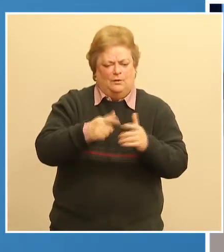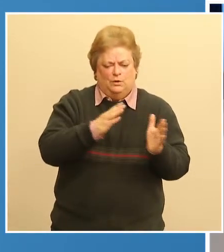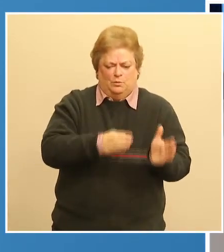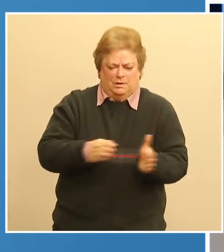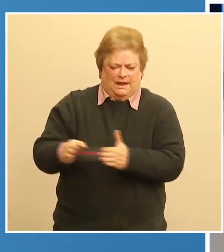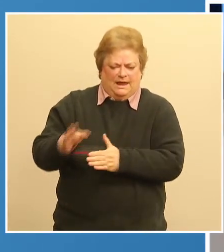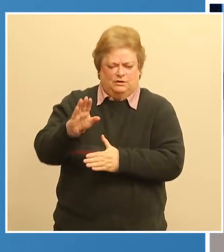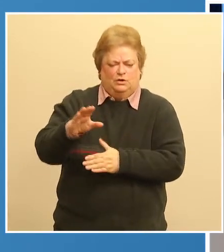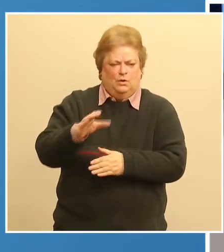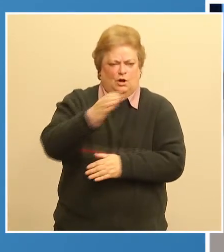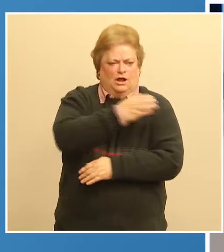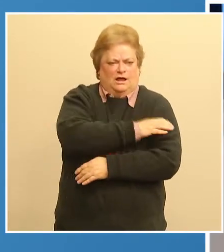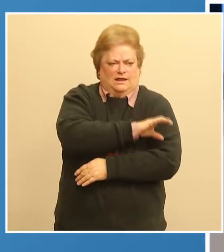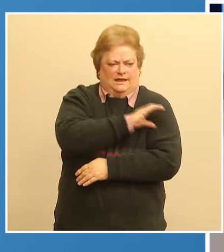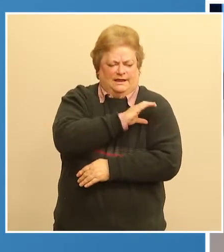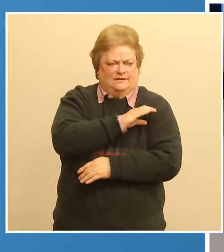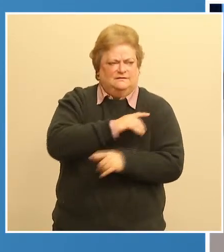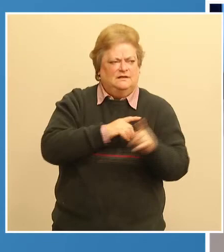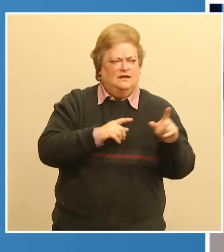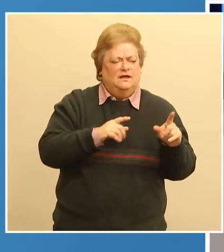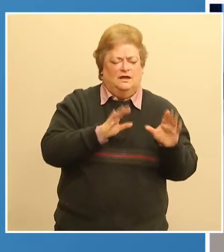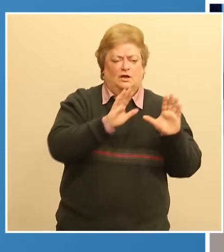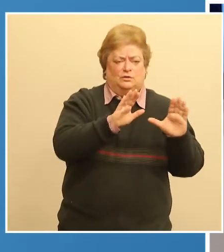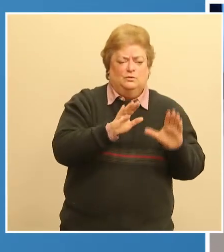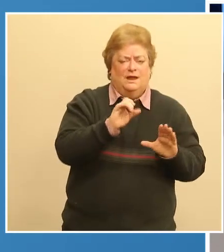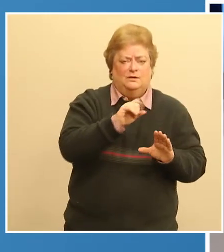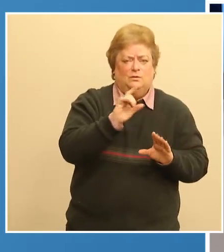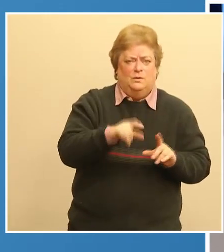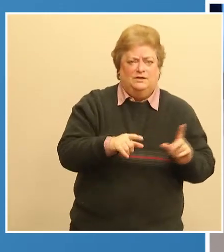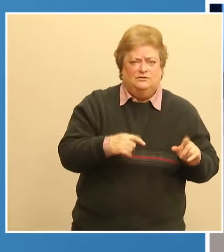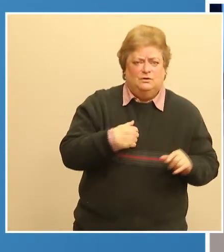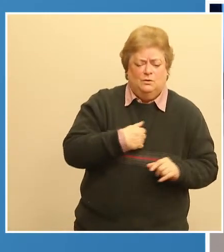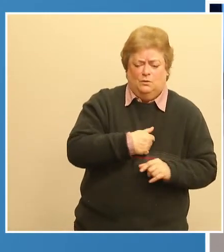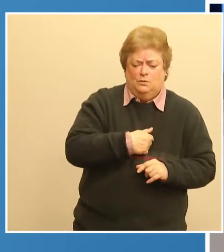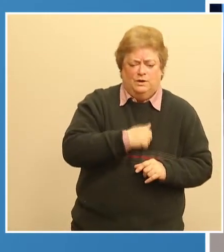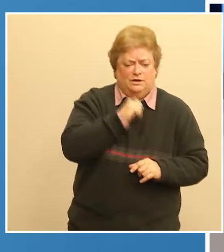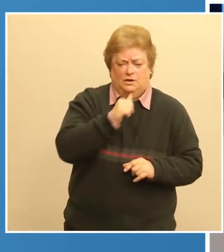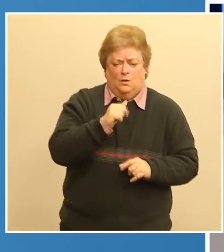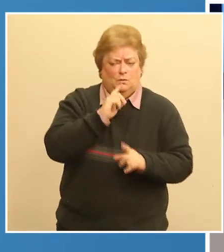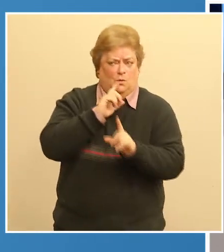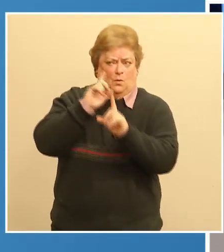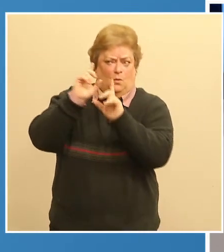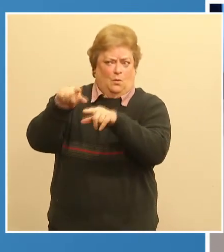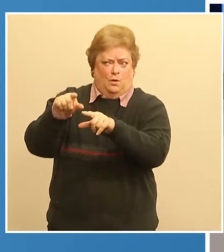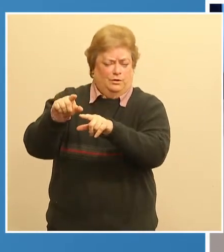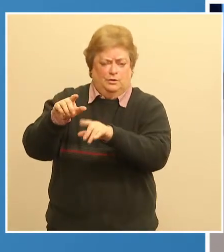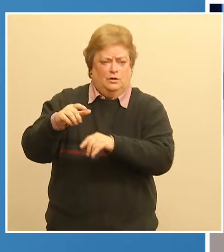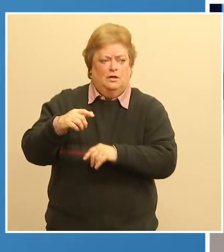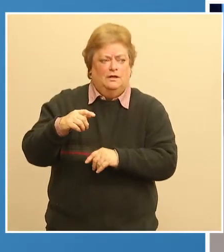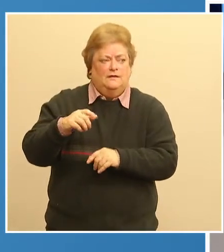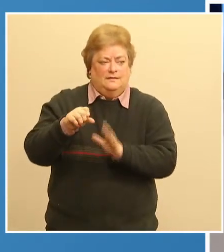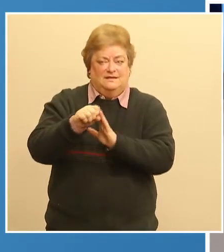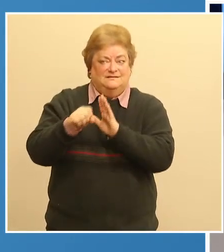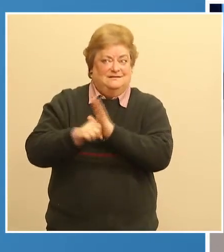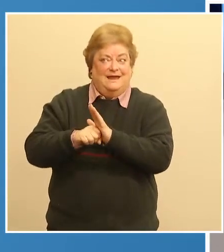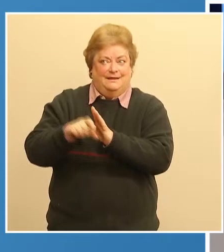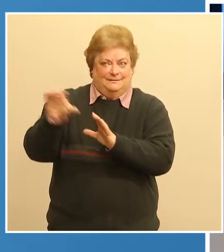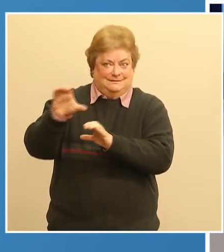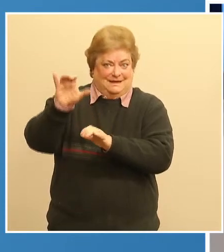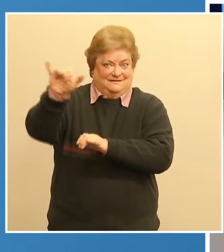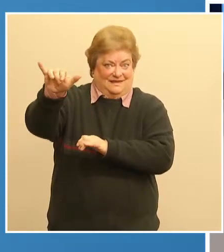clinics? Alice, that's a great question because actually we don't put in the orders. The state does that. They